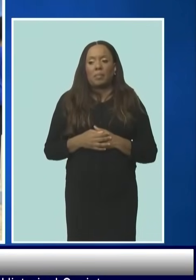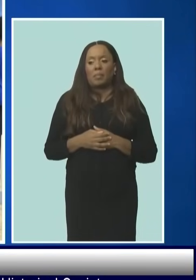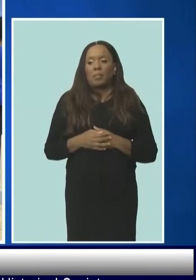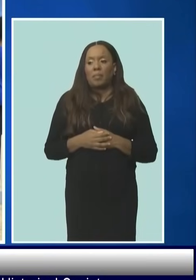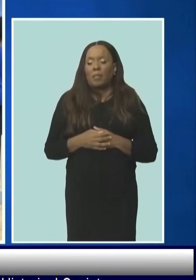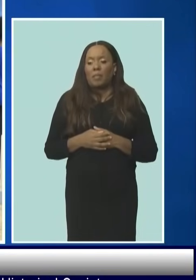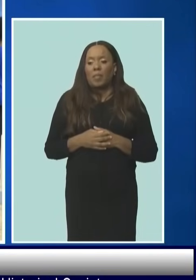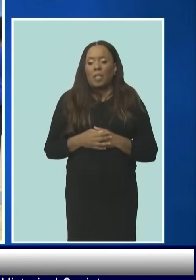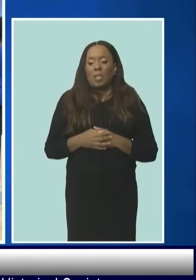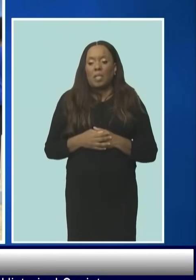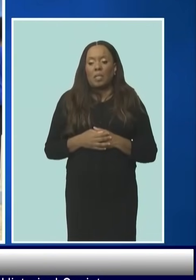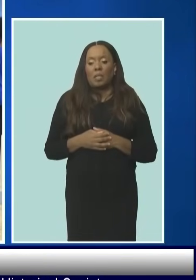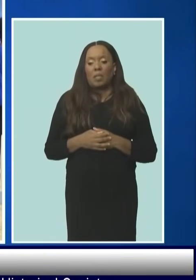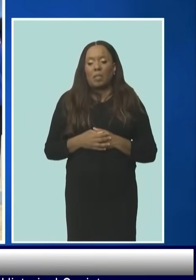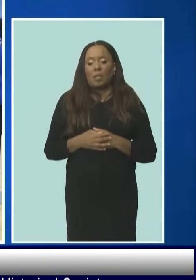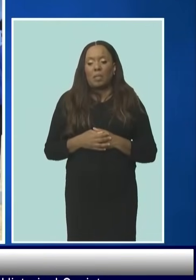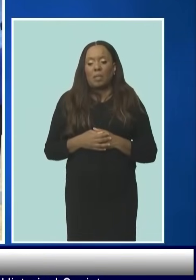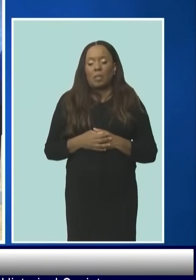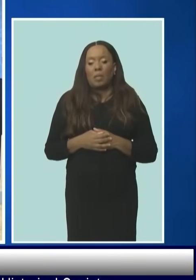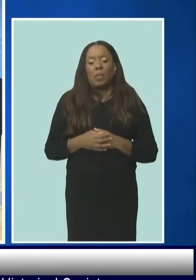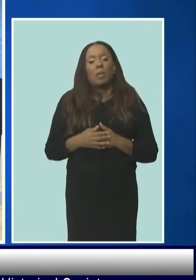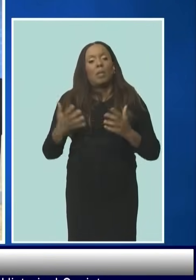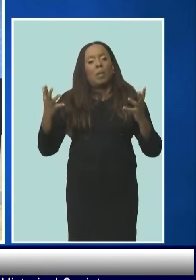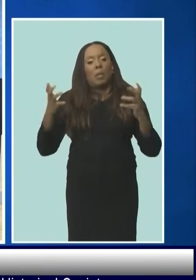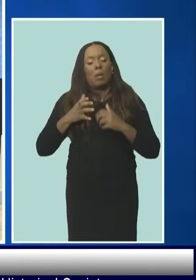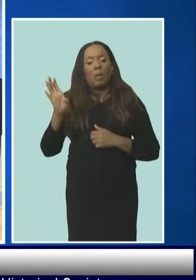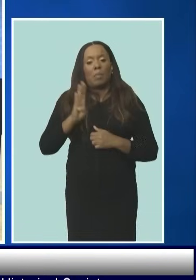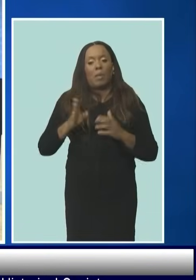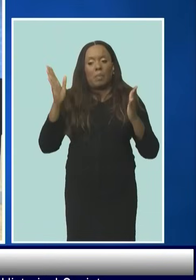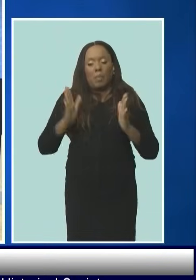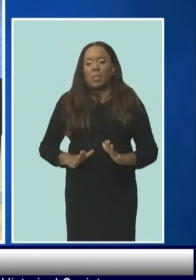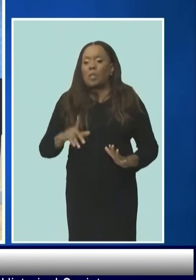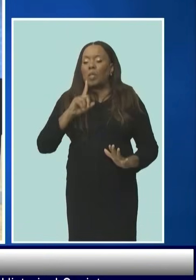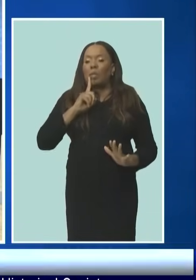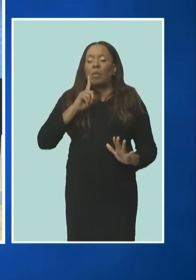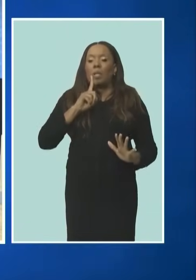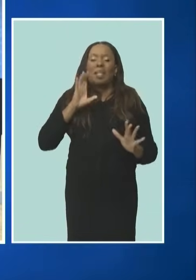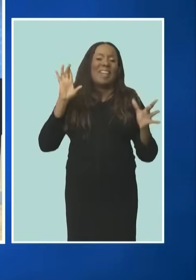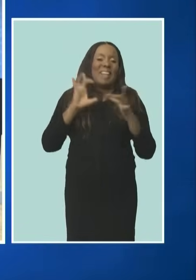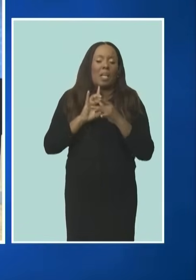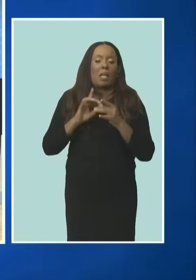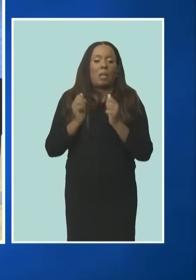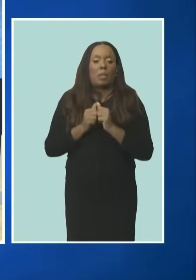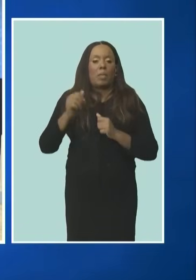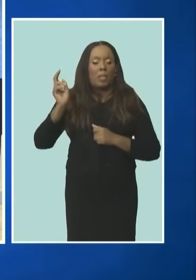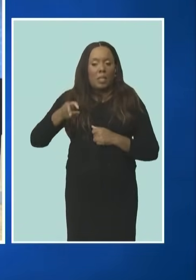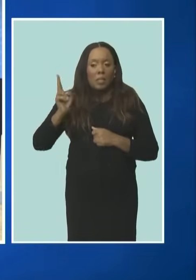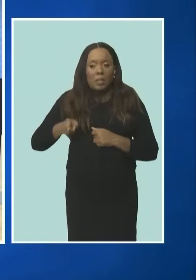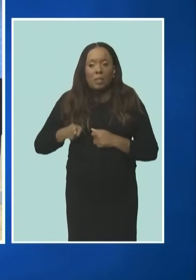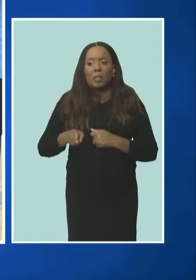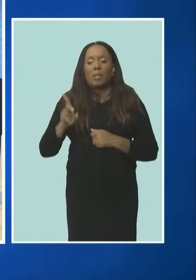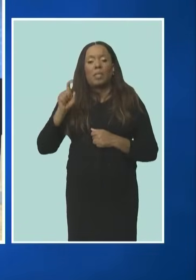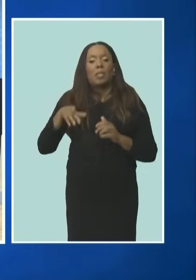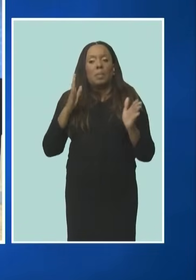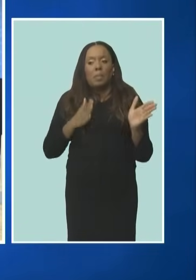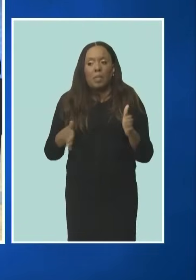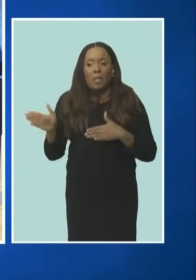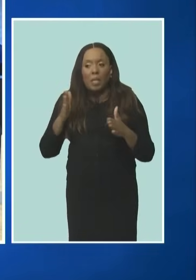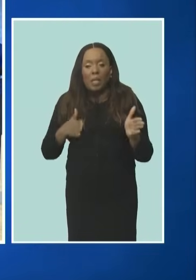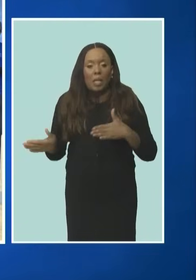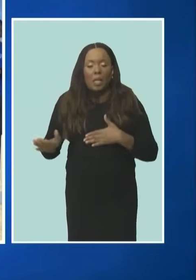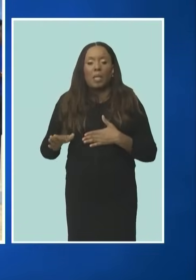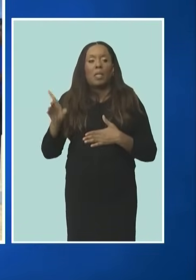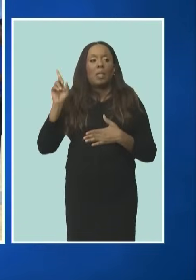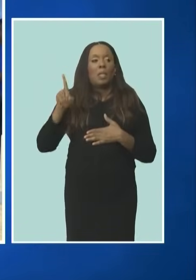to engage with that part of our history and to think about how we need to prepare, how we need to be a part of